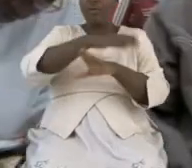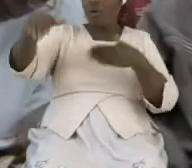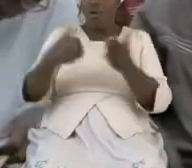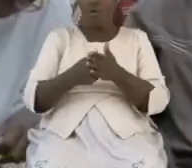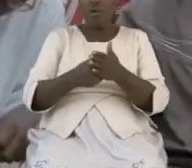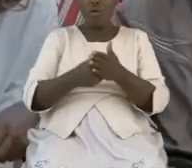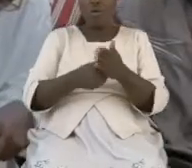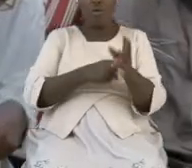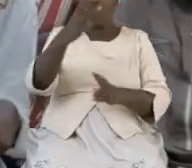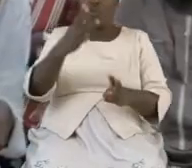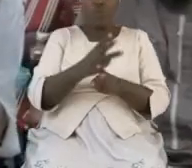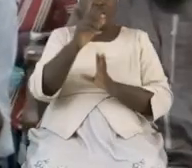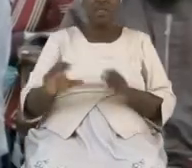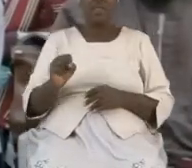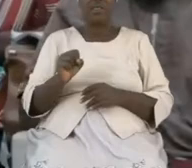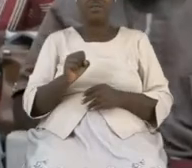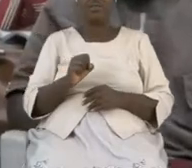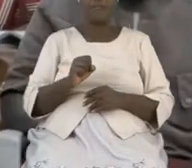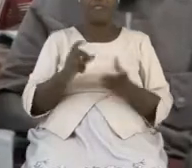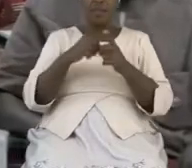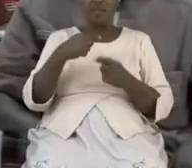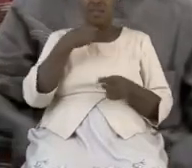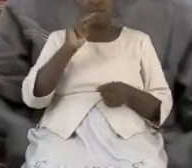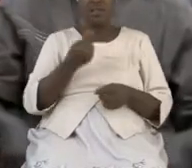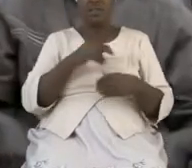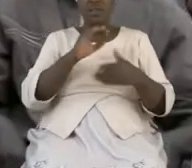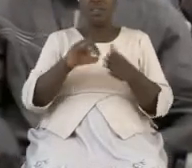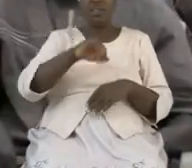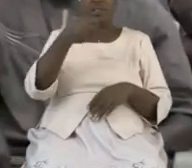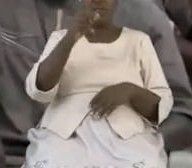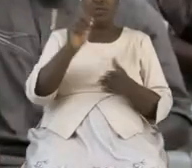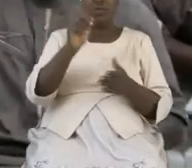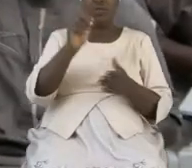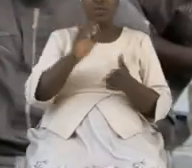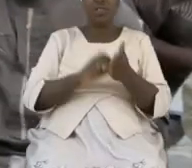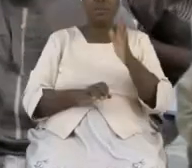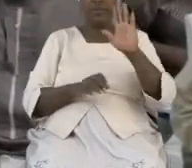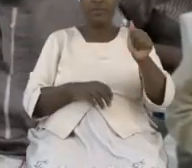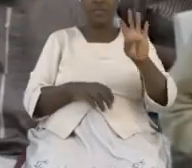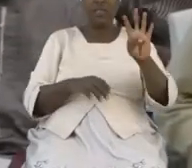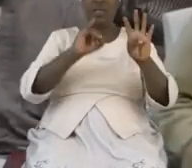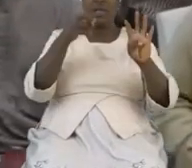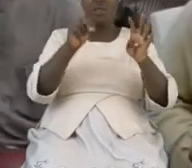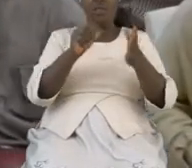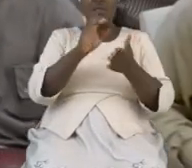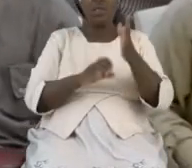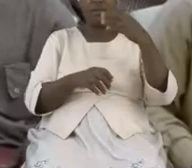It tells us in John chapter 14, reading from verse 30.